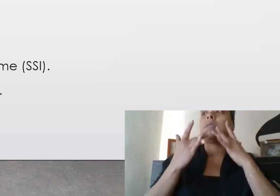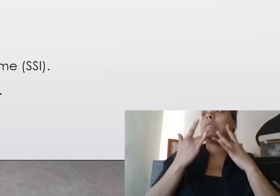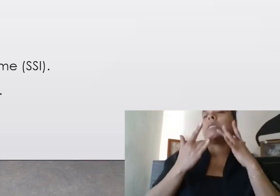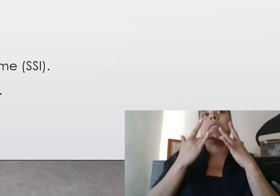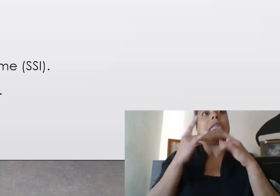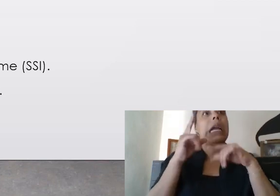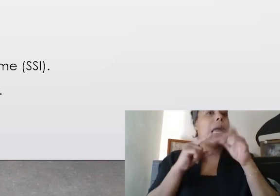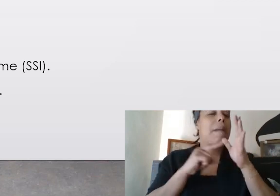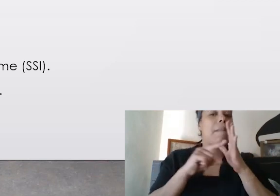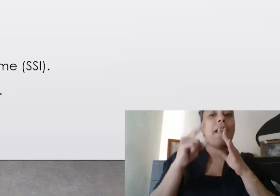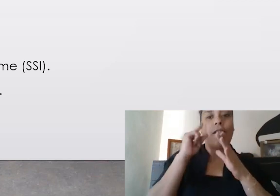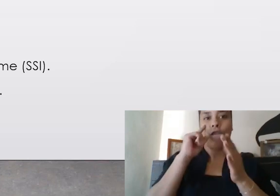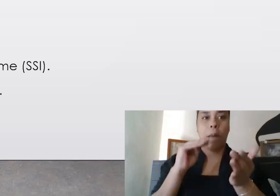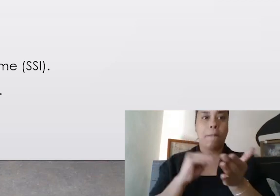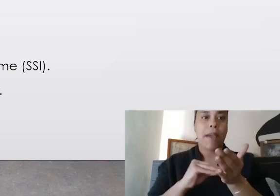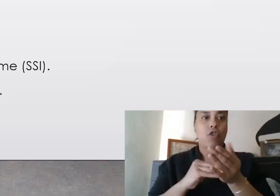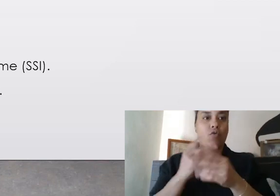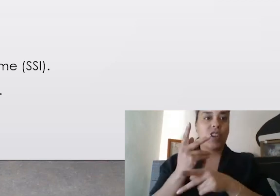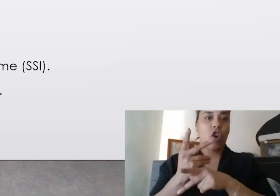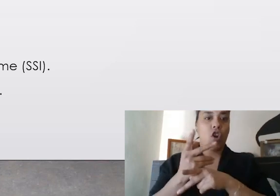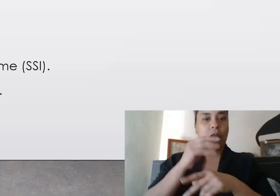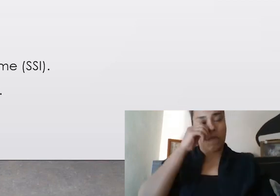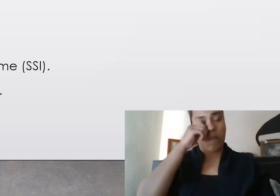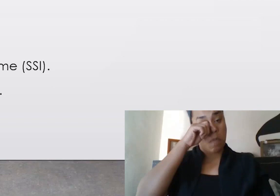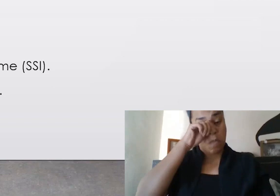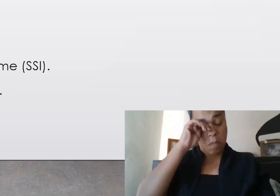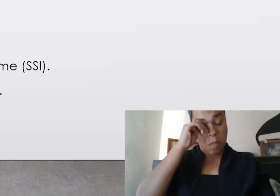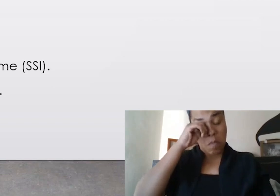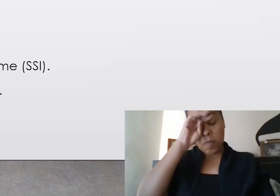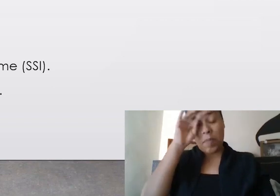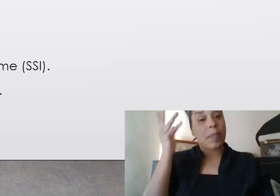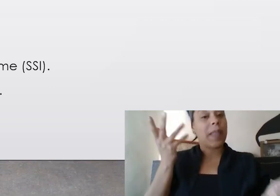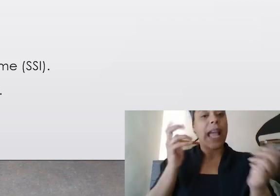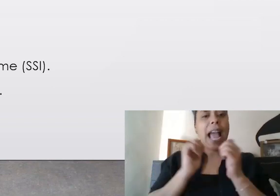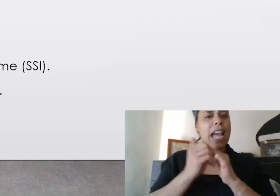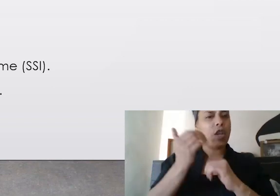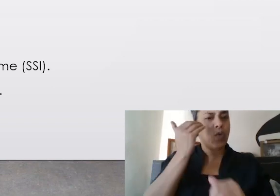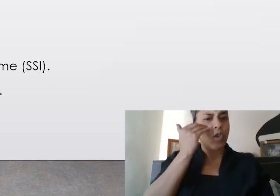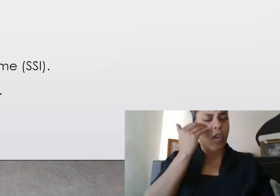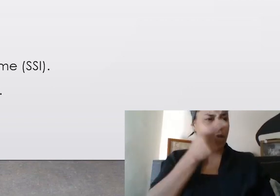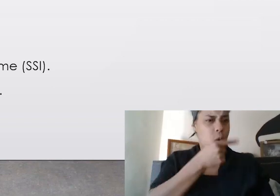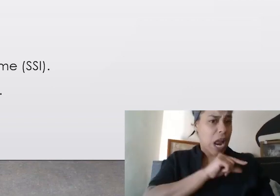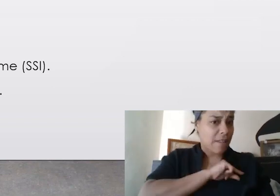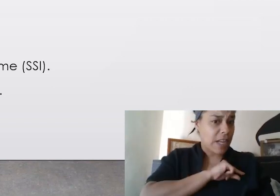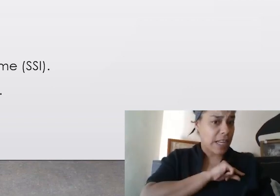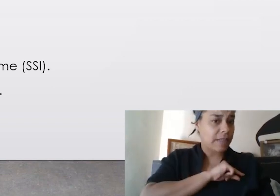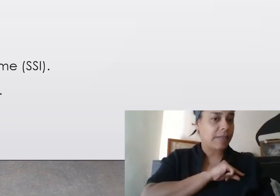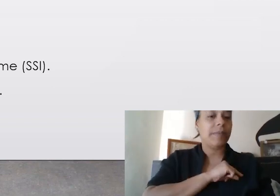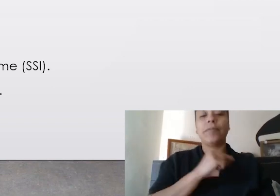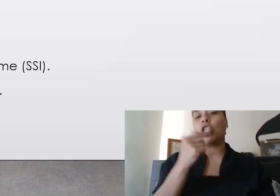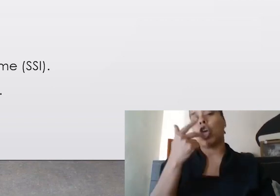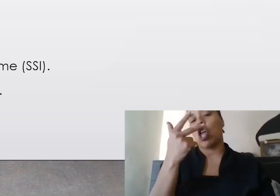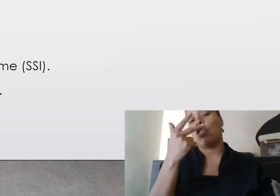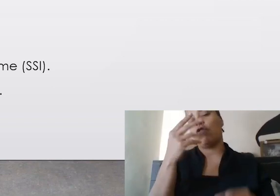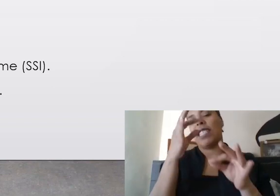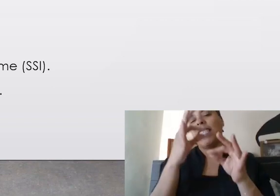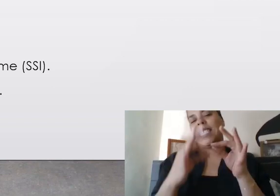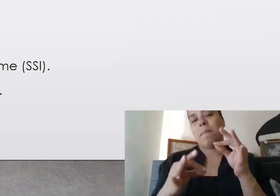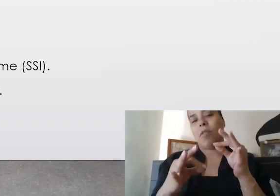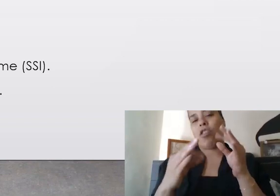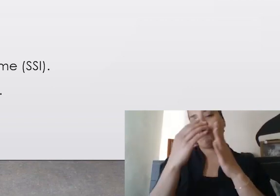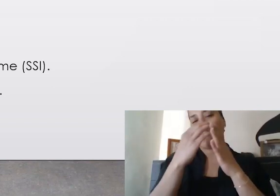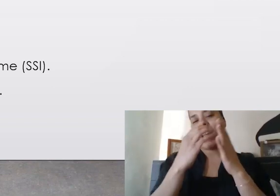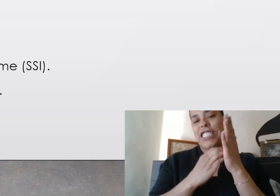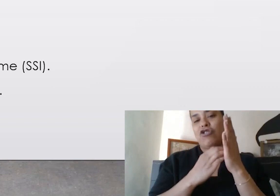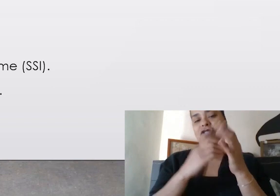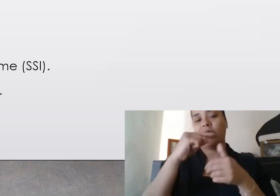care. How do you know if you qualify for Medicaid? 3 simple criteria. You have high